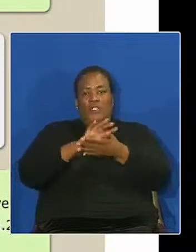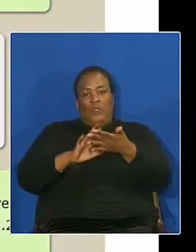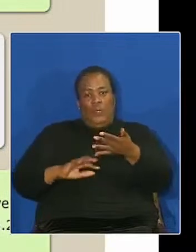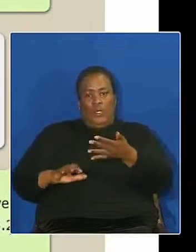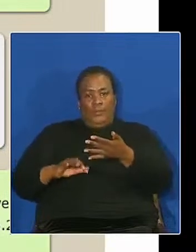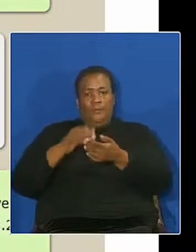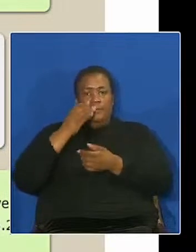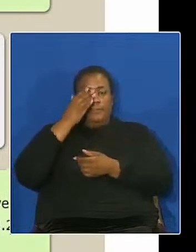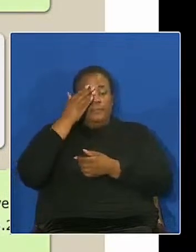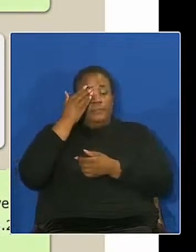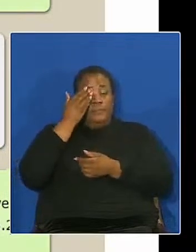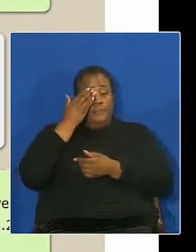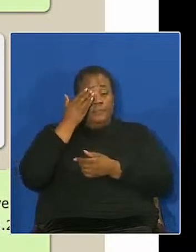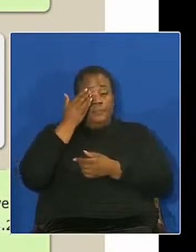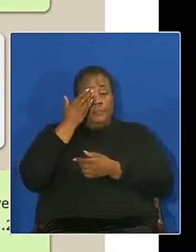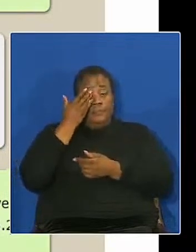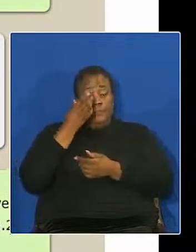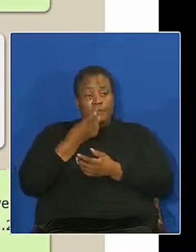story.